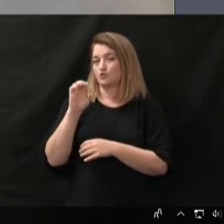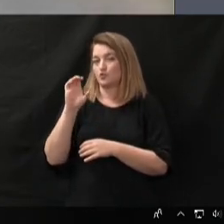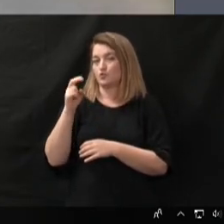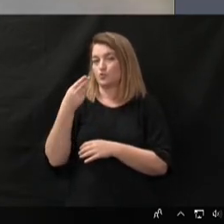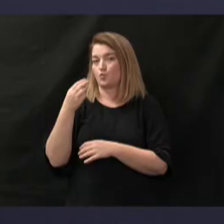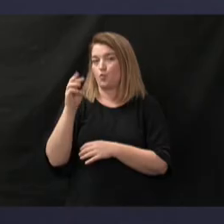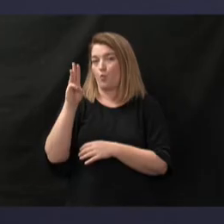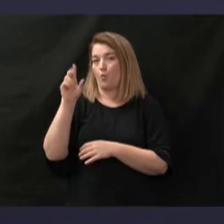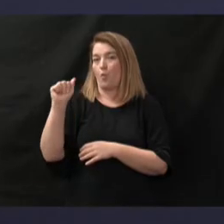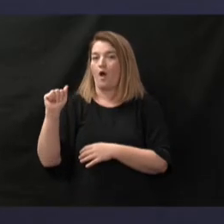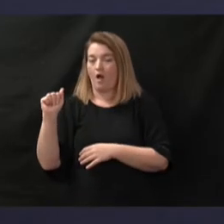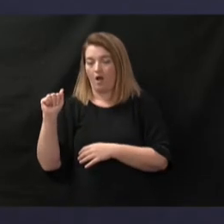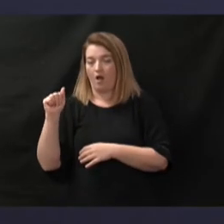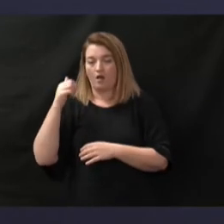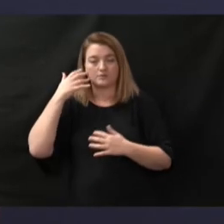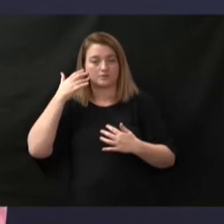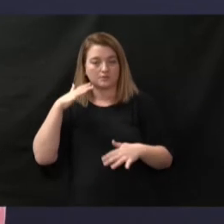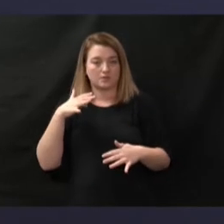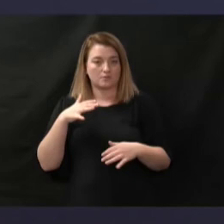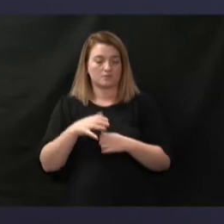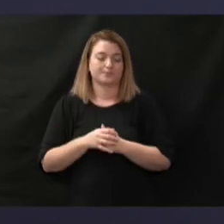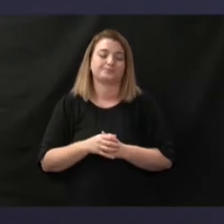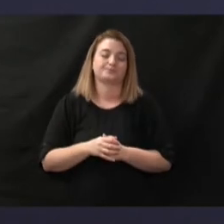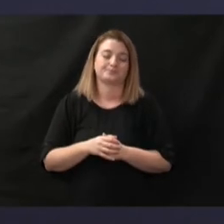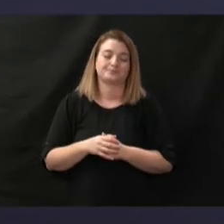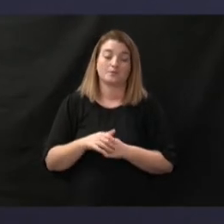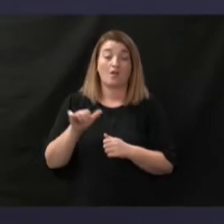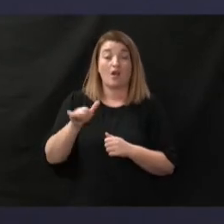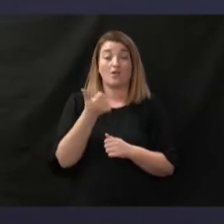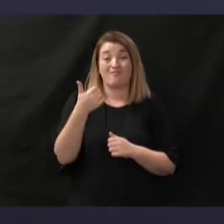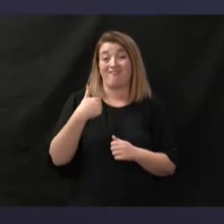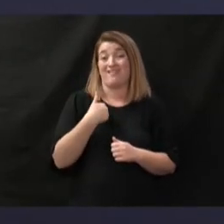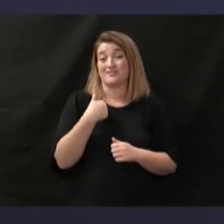I'm going to do another one that has three syllables